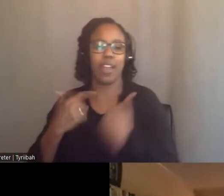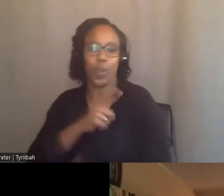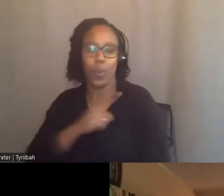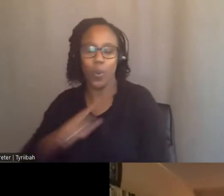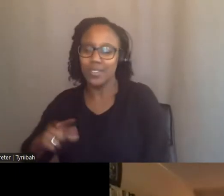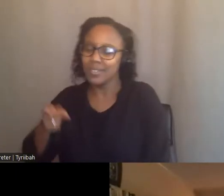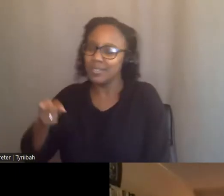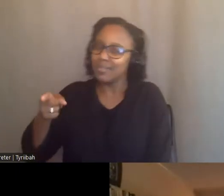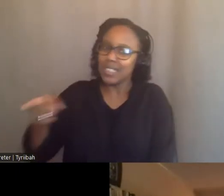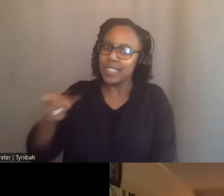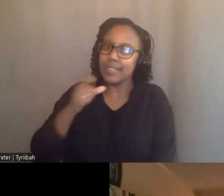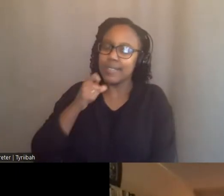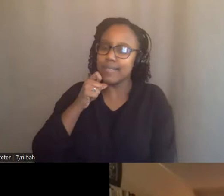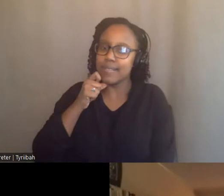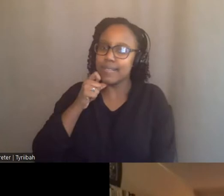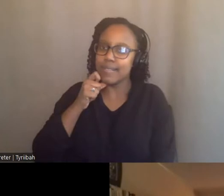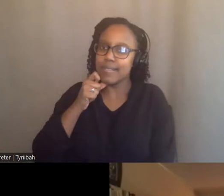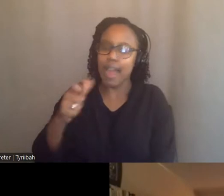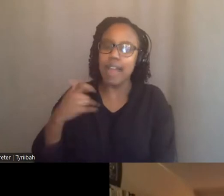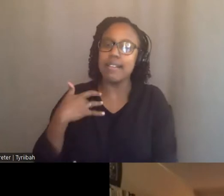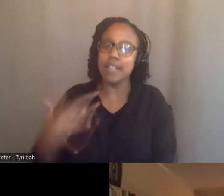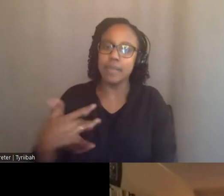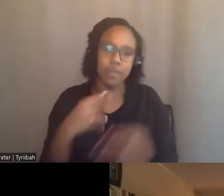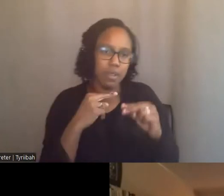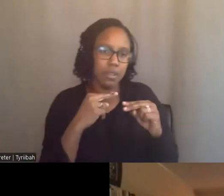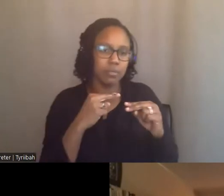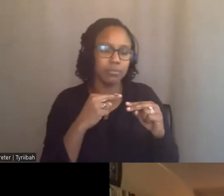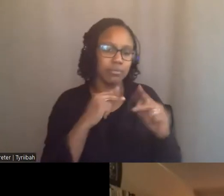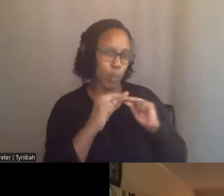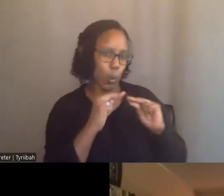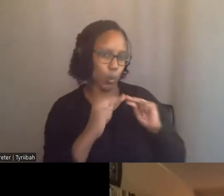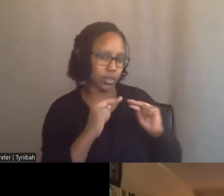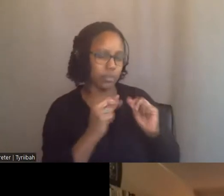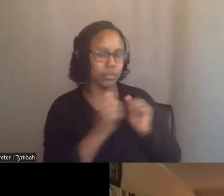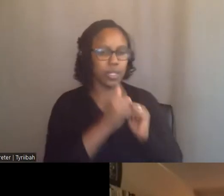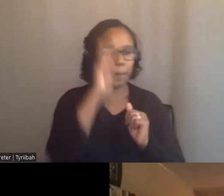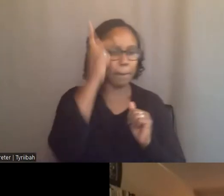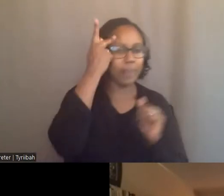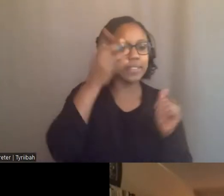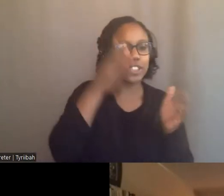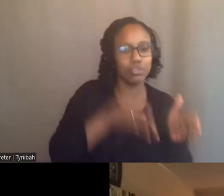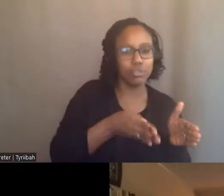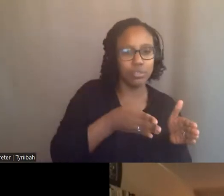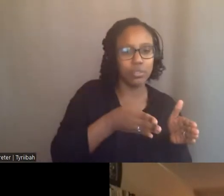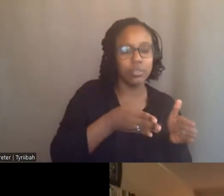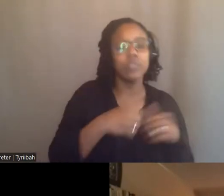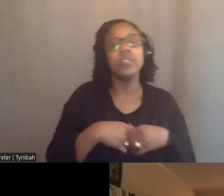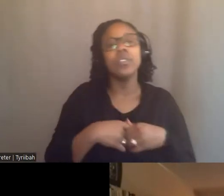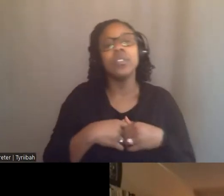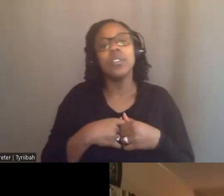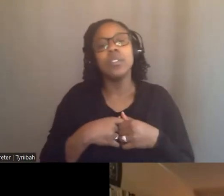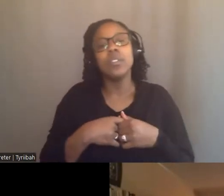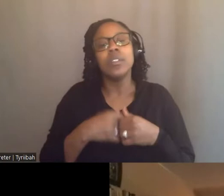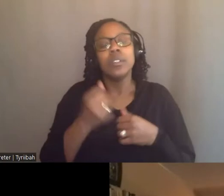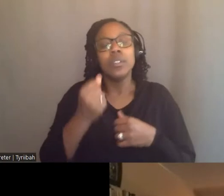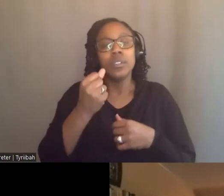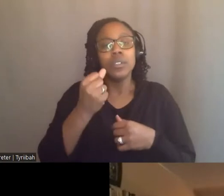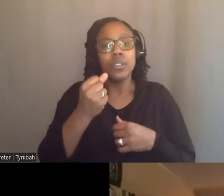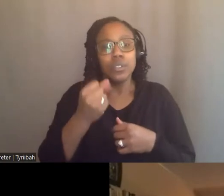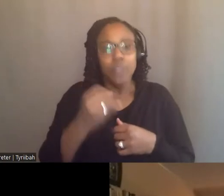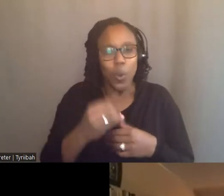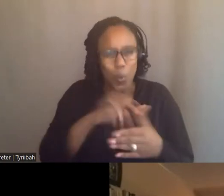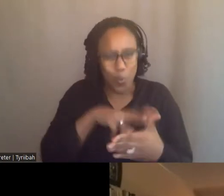negotiating with politicians. Essentially, what we got was a broader sense of the common good and an